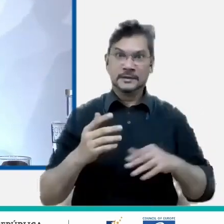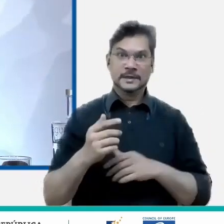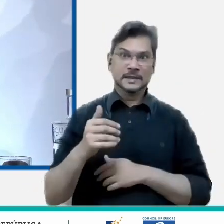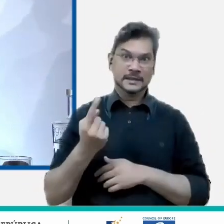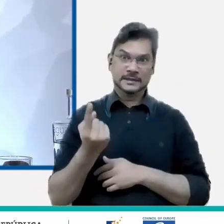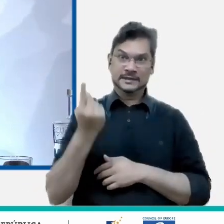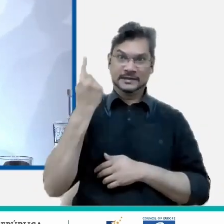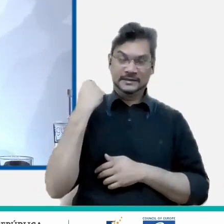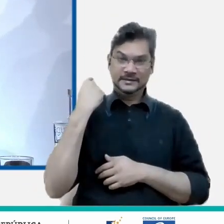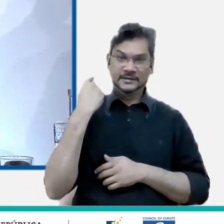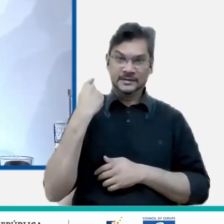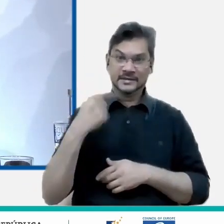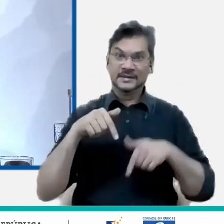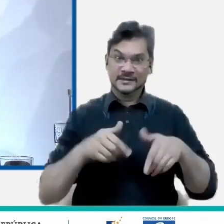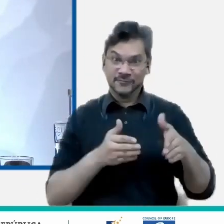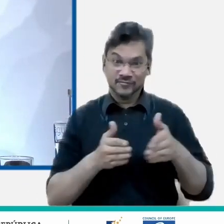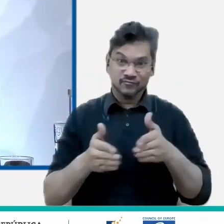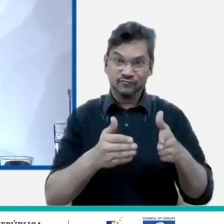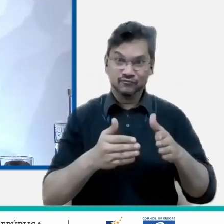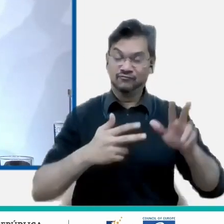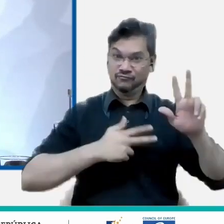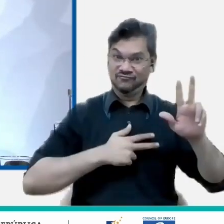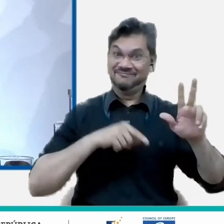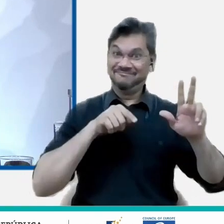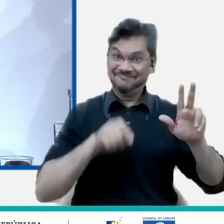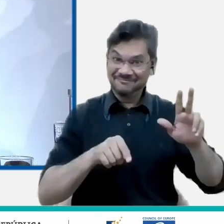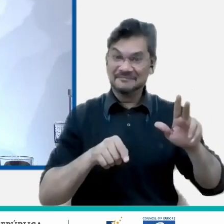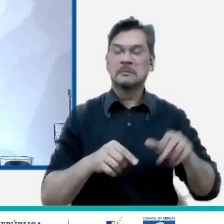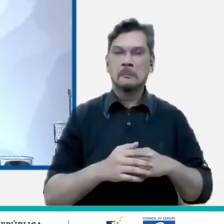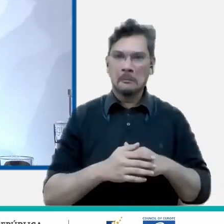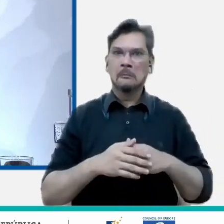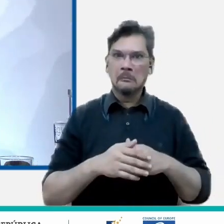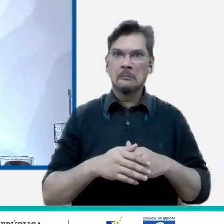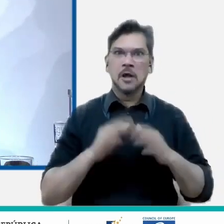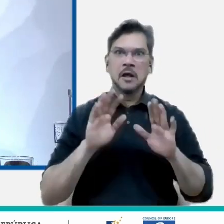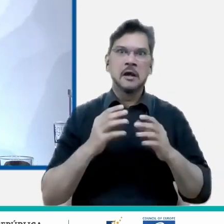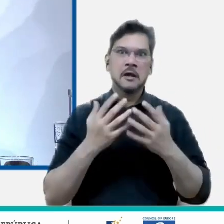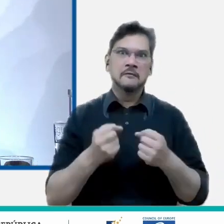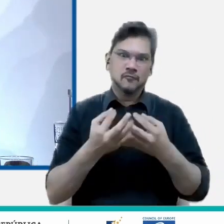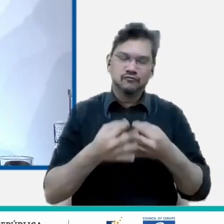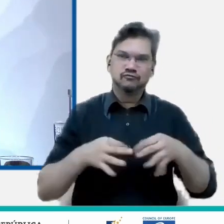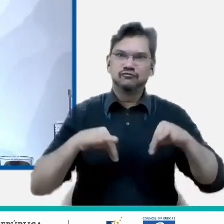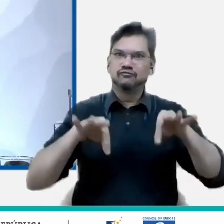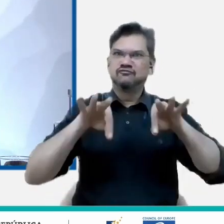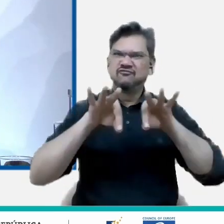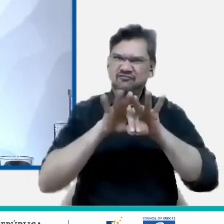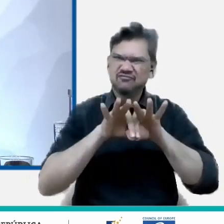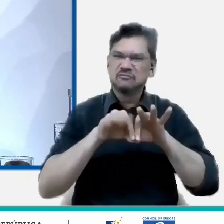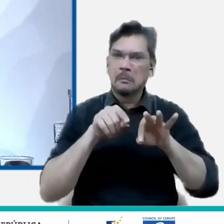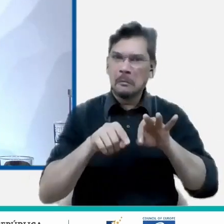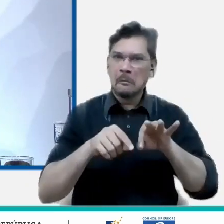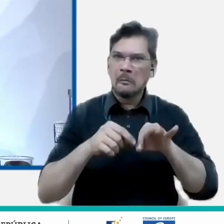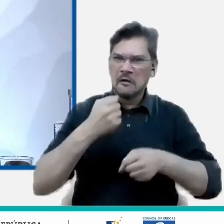really providing us with the key priorities for accelerating the implementation of Sendai